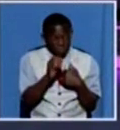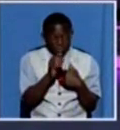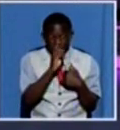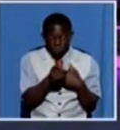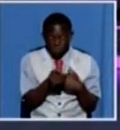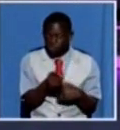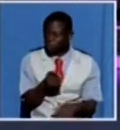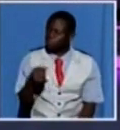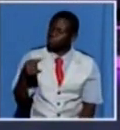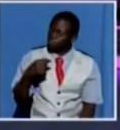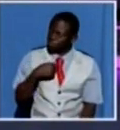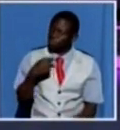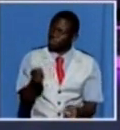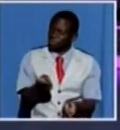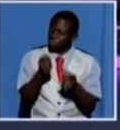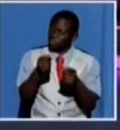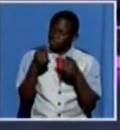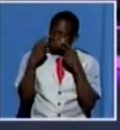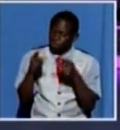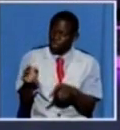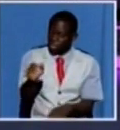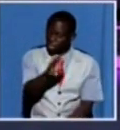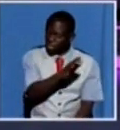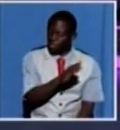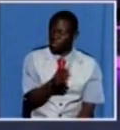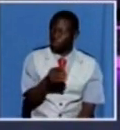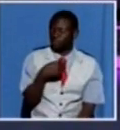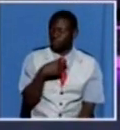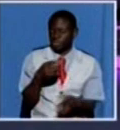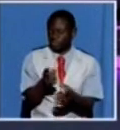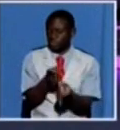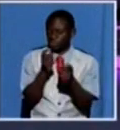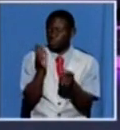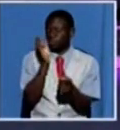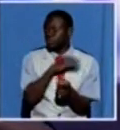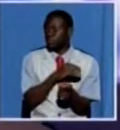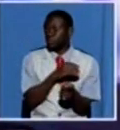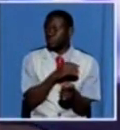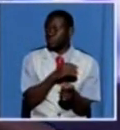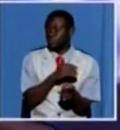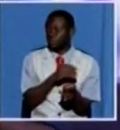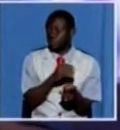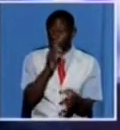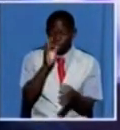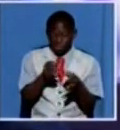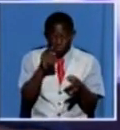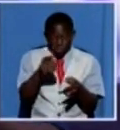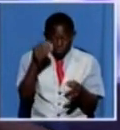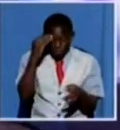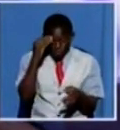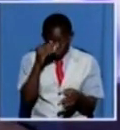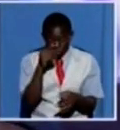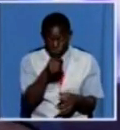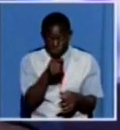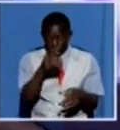challenged the happening. public. I've even challenged the public that if they are, please bring that information to us, and we'll